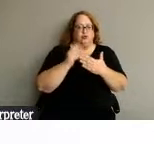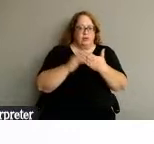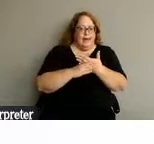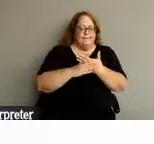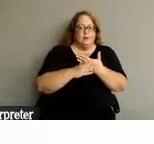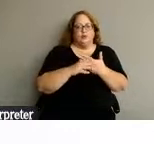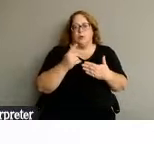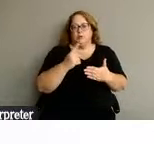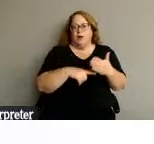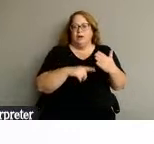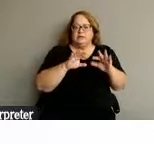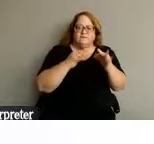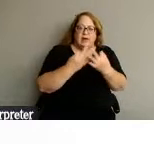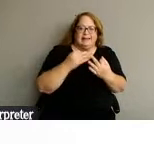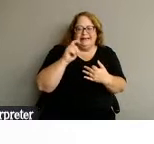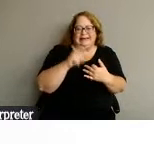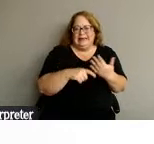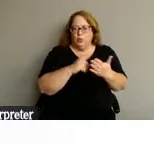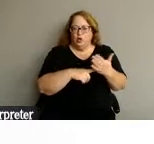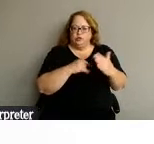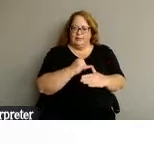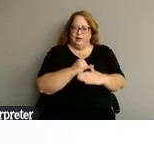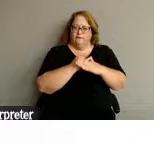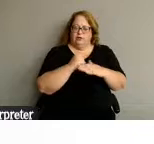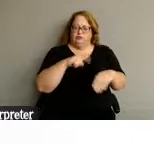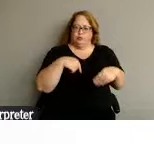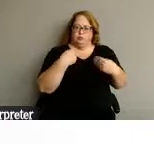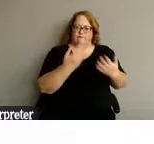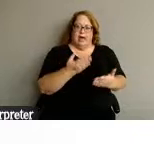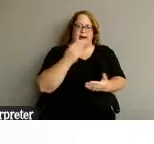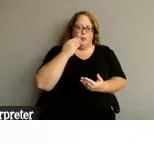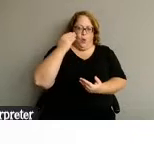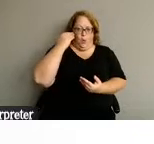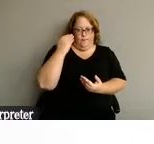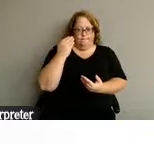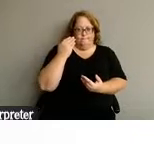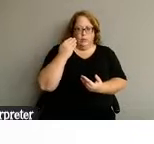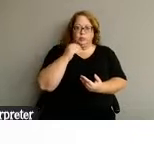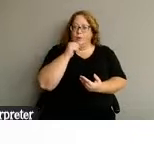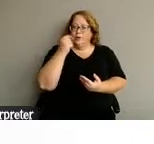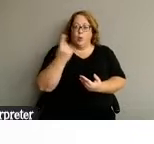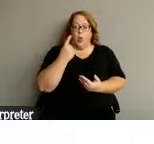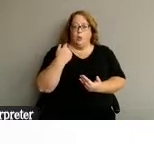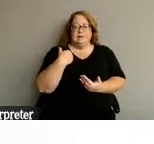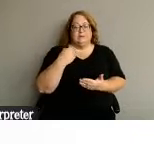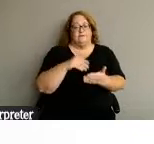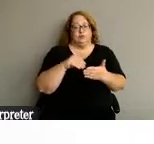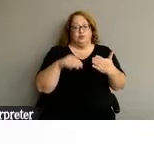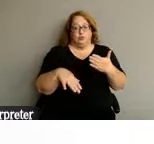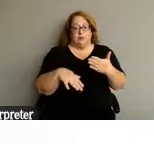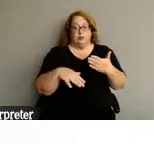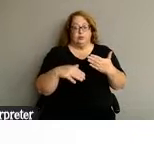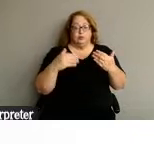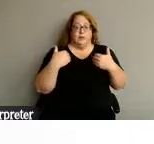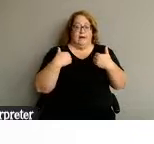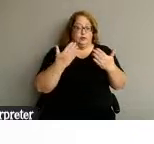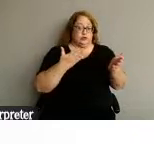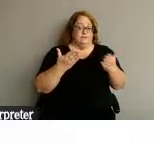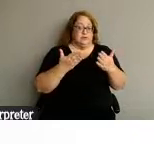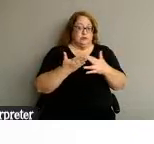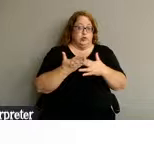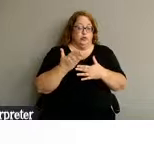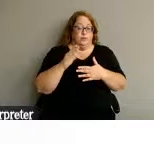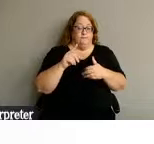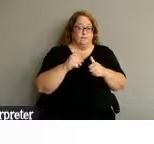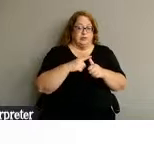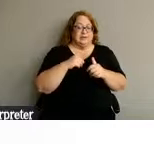what does the family need, what are some interventions that we can provide in home. So we do not always have students who are receiving services through First